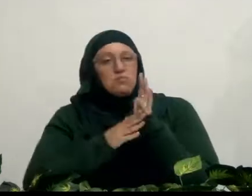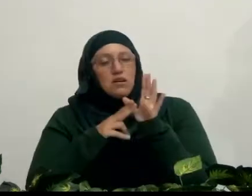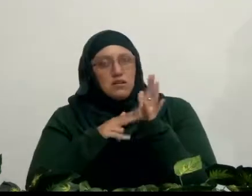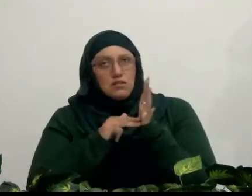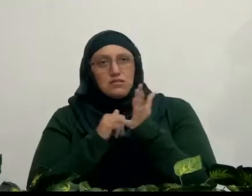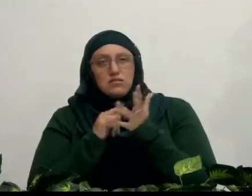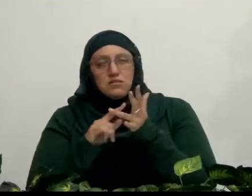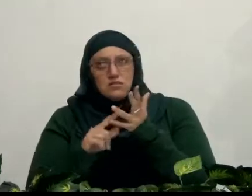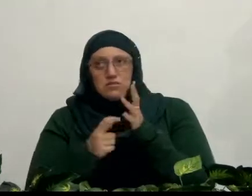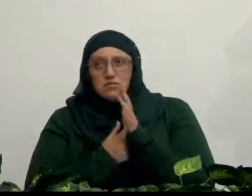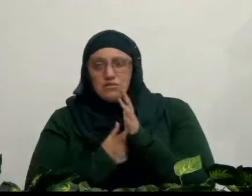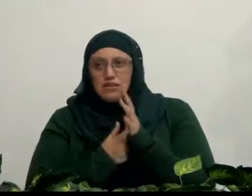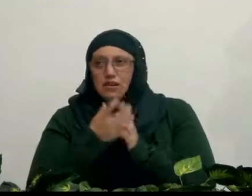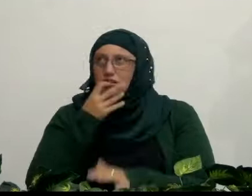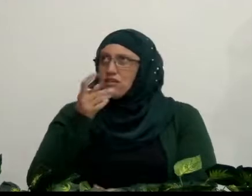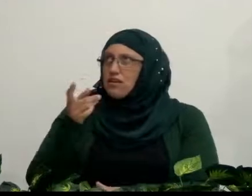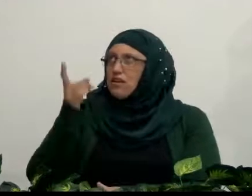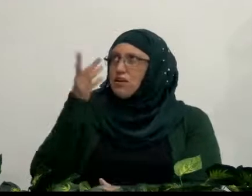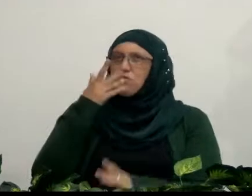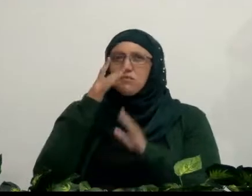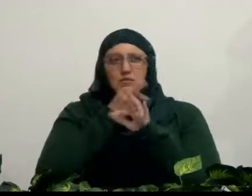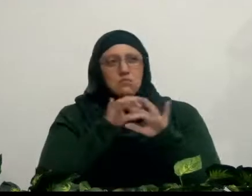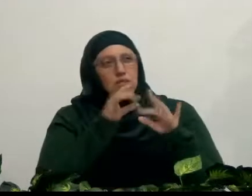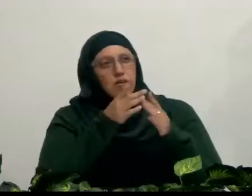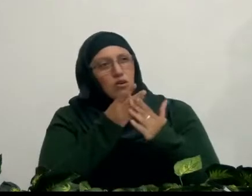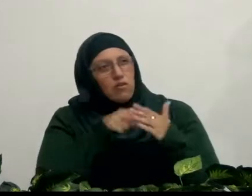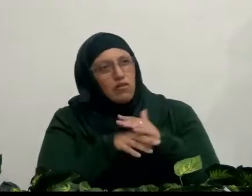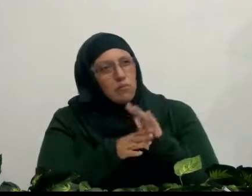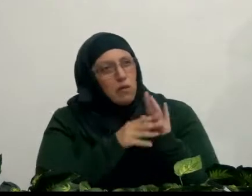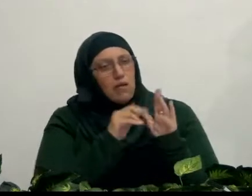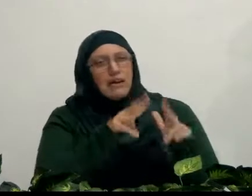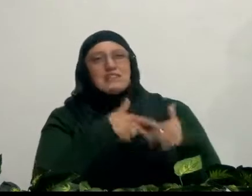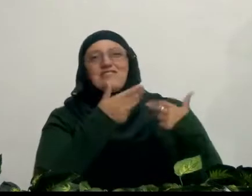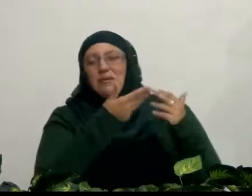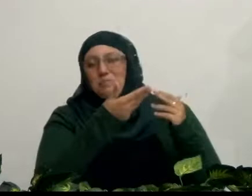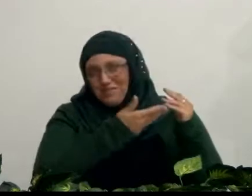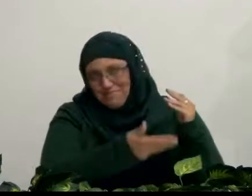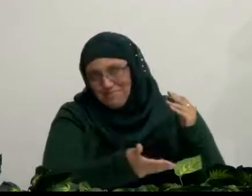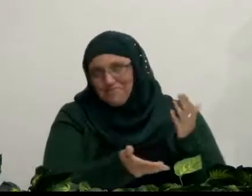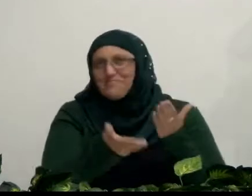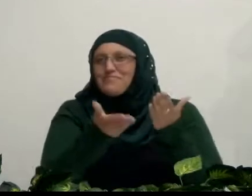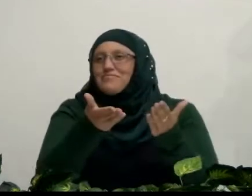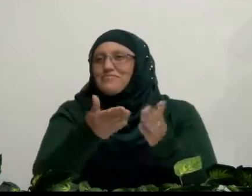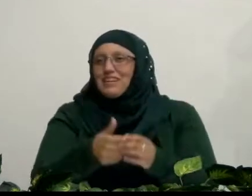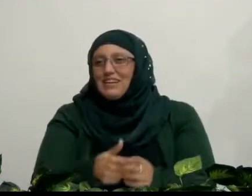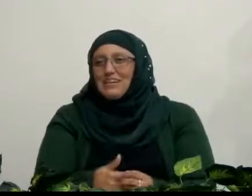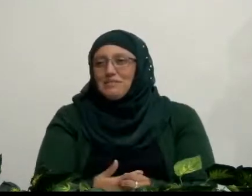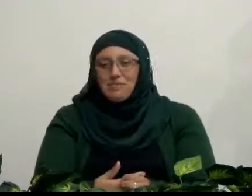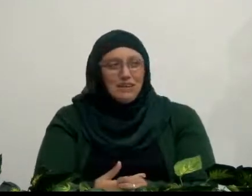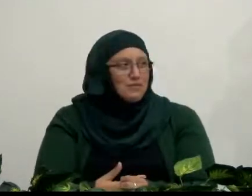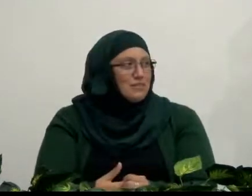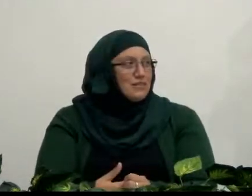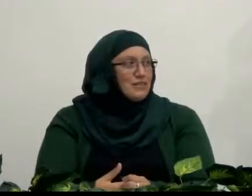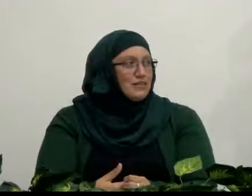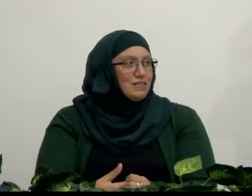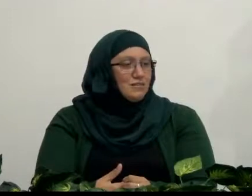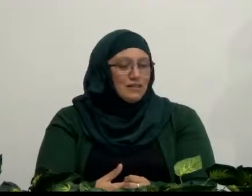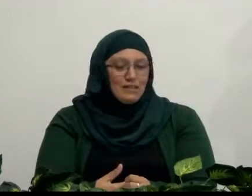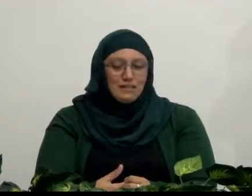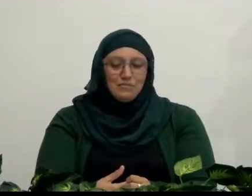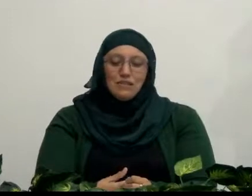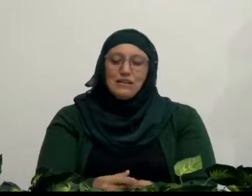this evening. Salawat ala Muhammad wa ali Muhammad. Allahumma salli ala Muhammad wa